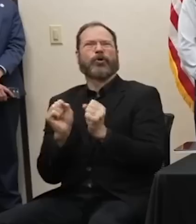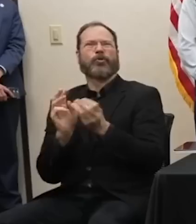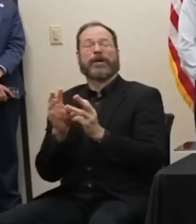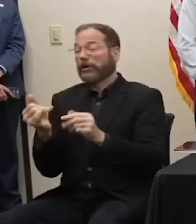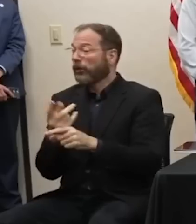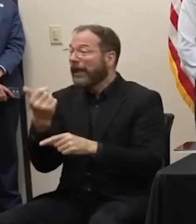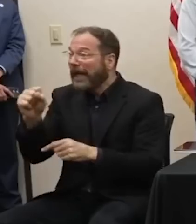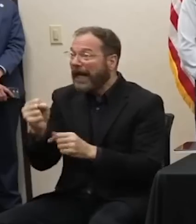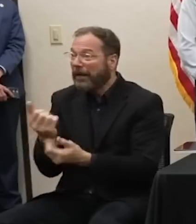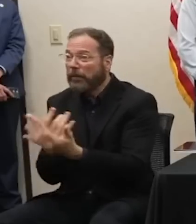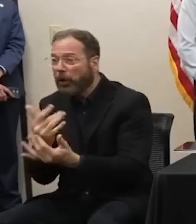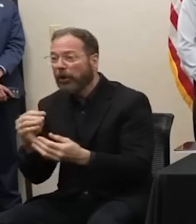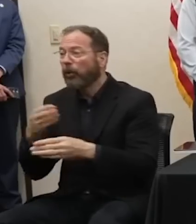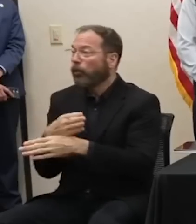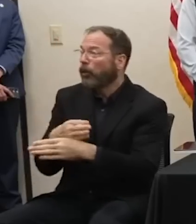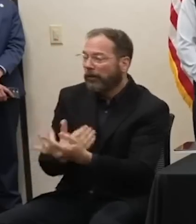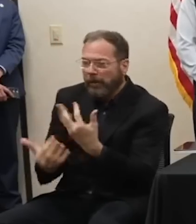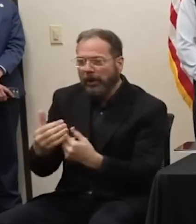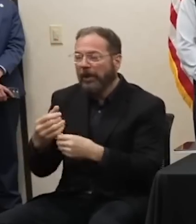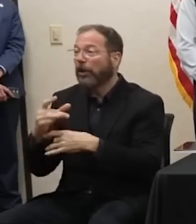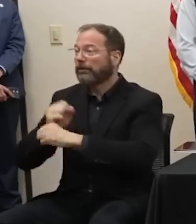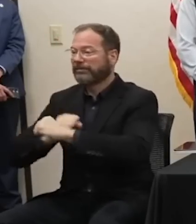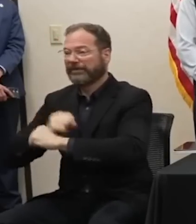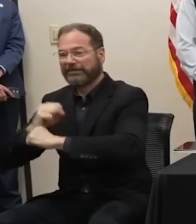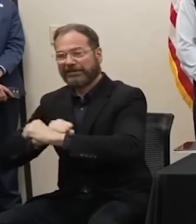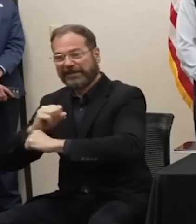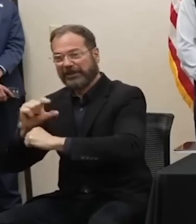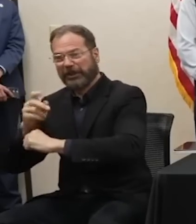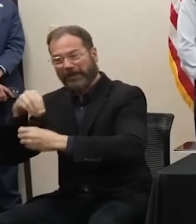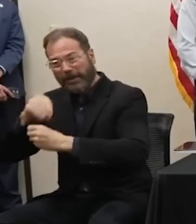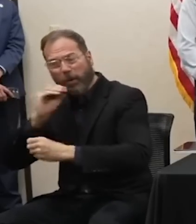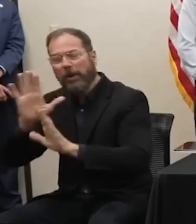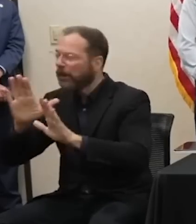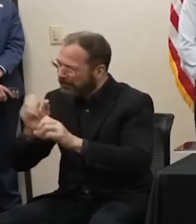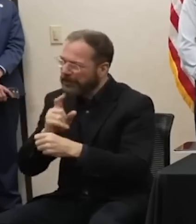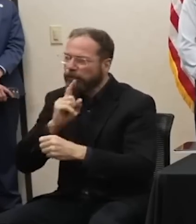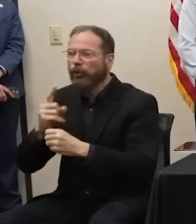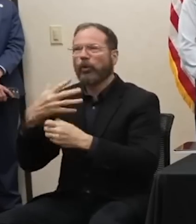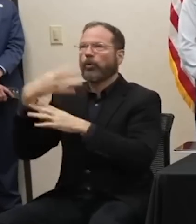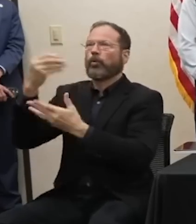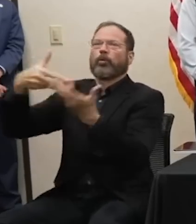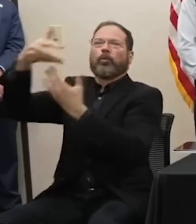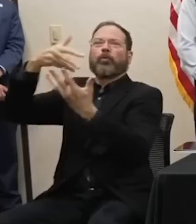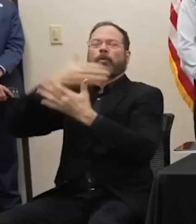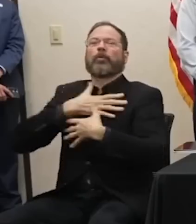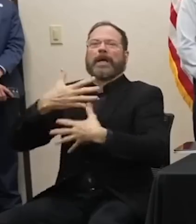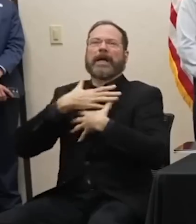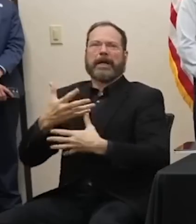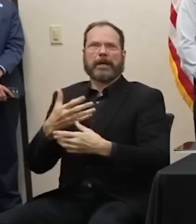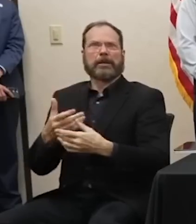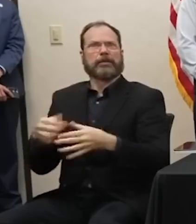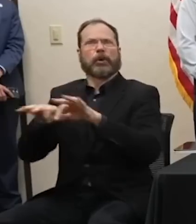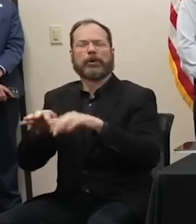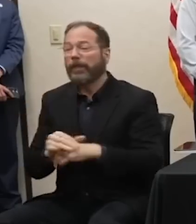use a gas-burning or wood-burning appliance or a generator inside your home, you've got to make sure there's plenty of ventilation there. And then finally, Governor, I want to thank all